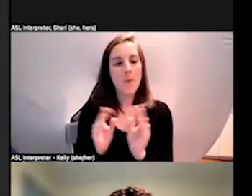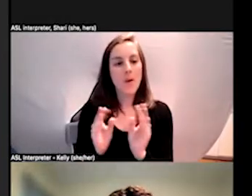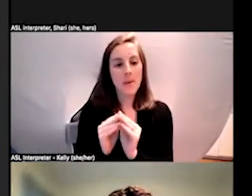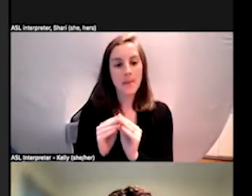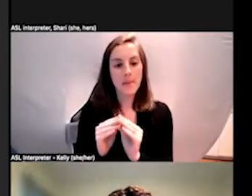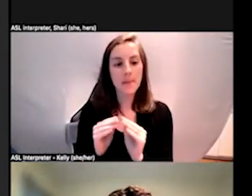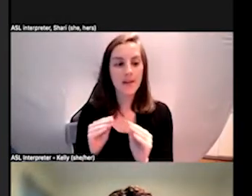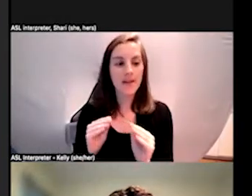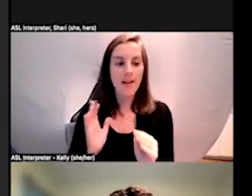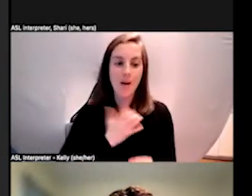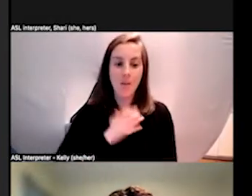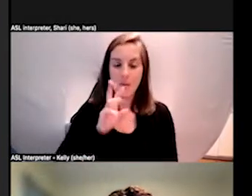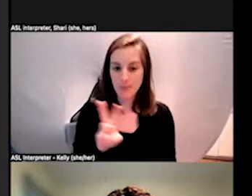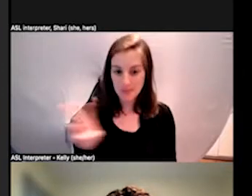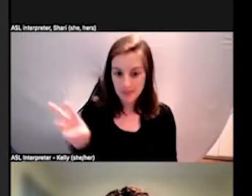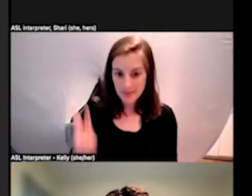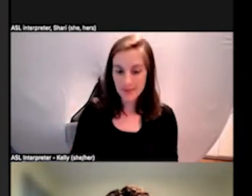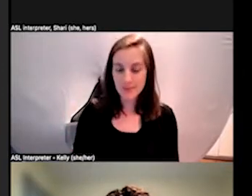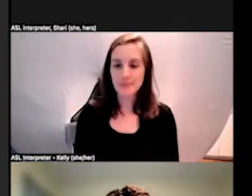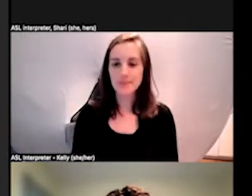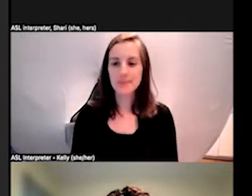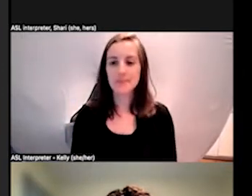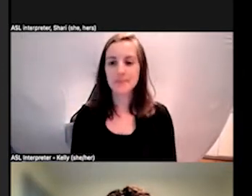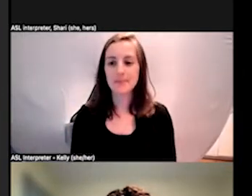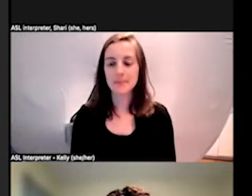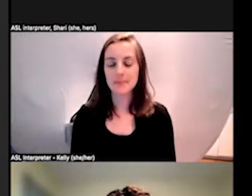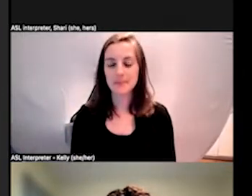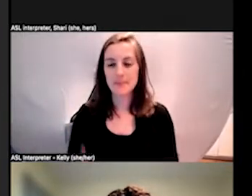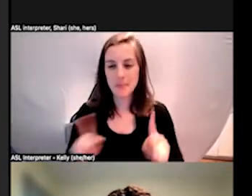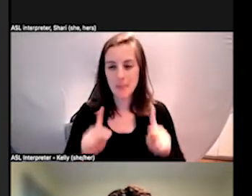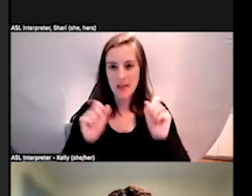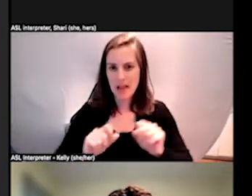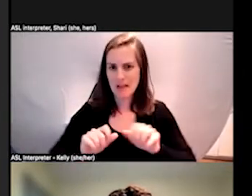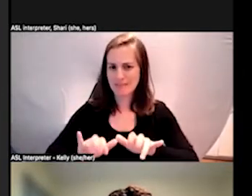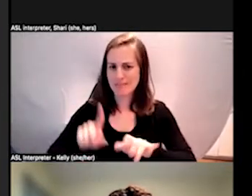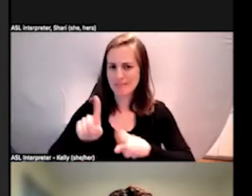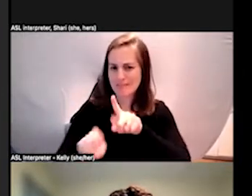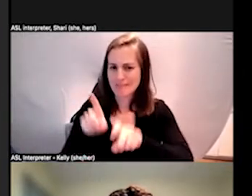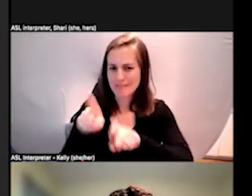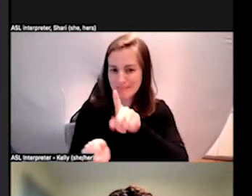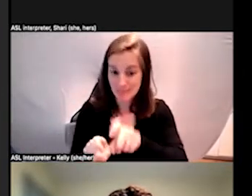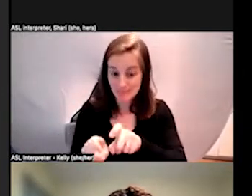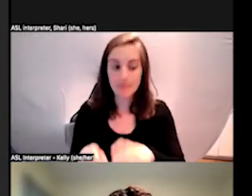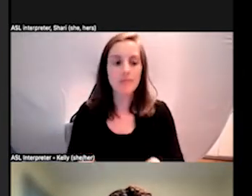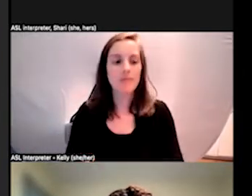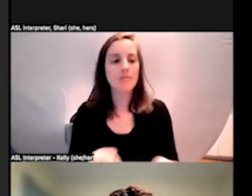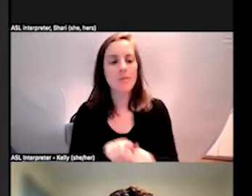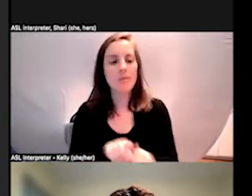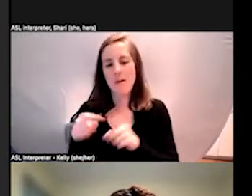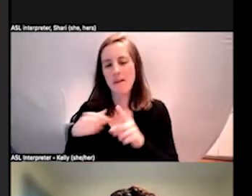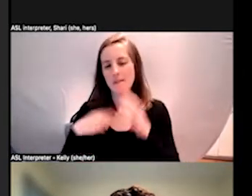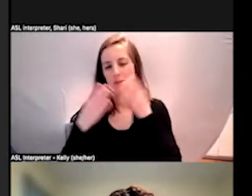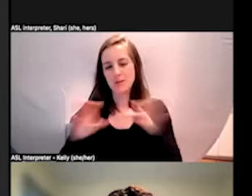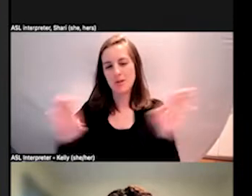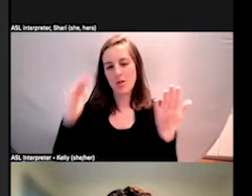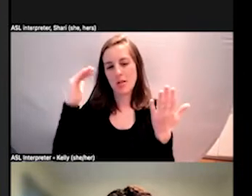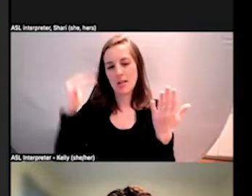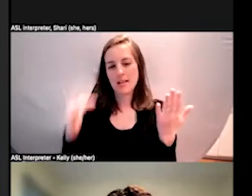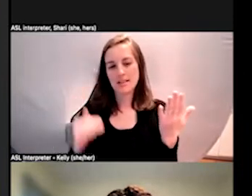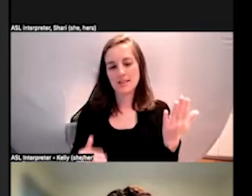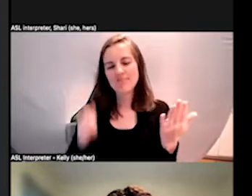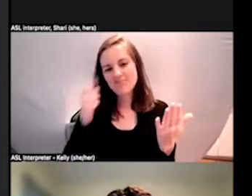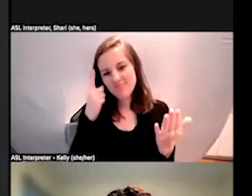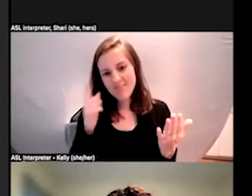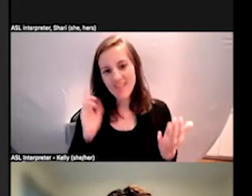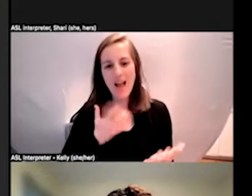with questions to. And then also have a general list. This is not comprehensive as we have over 60 members